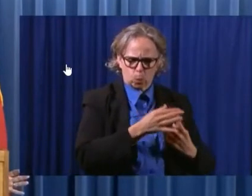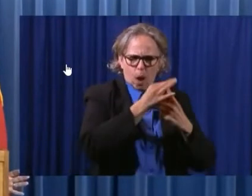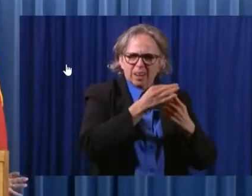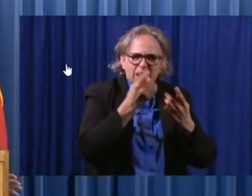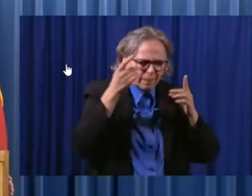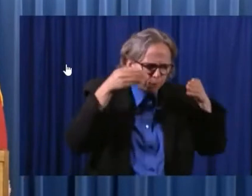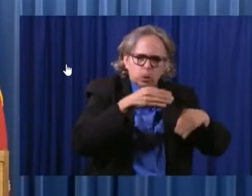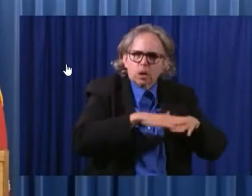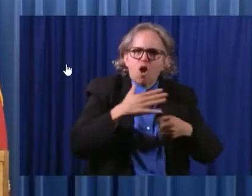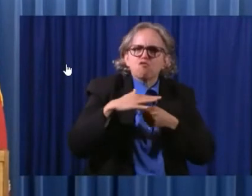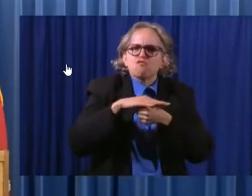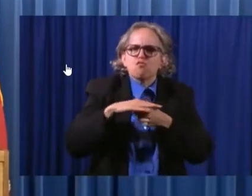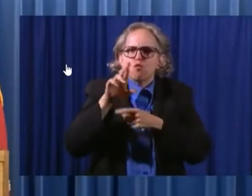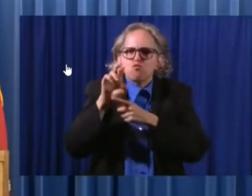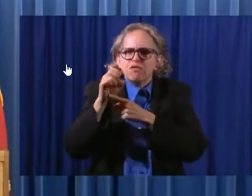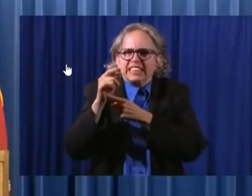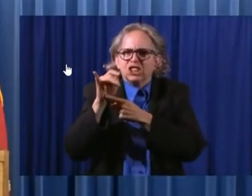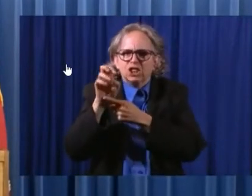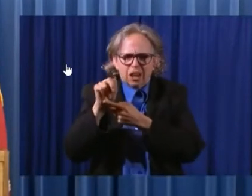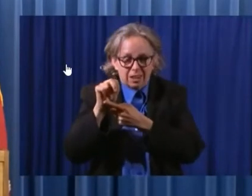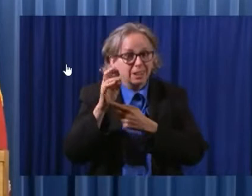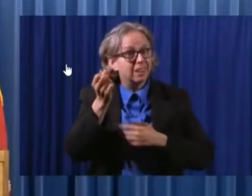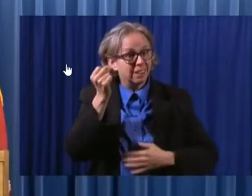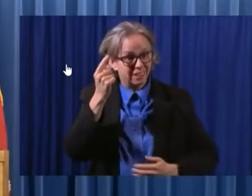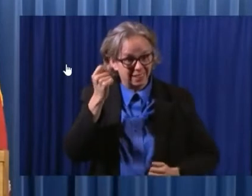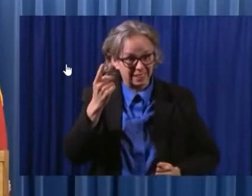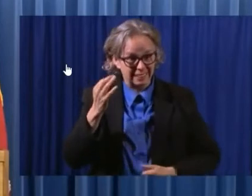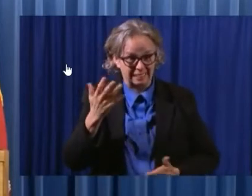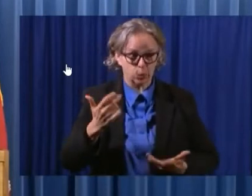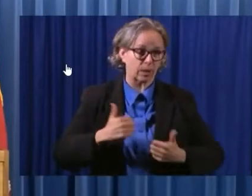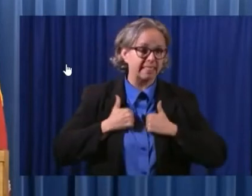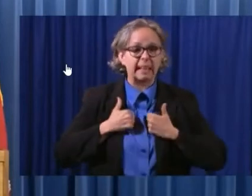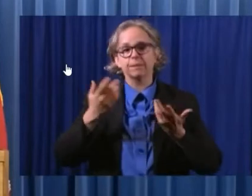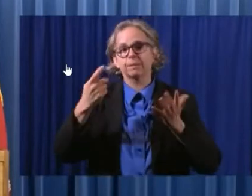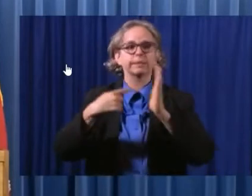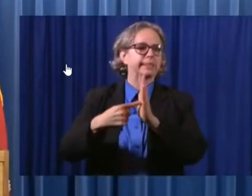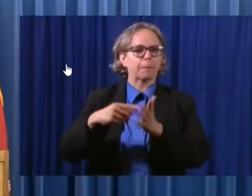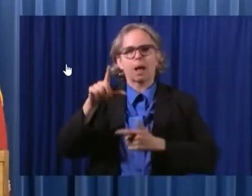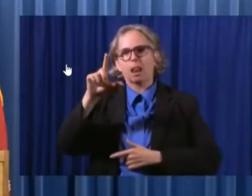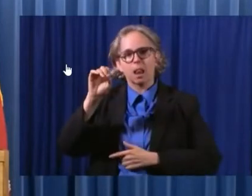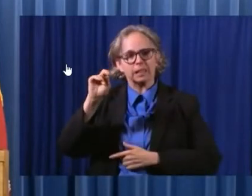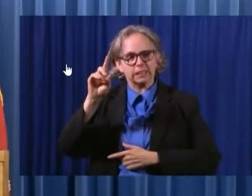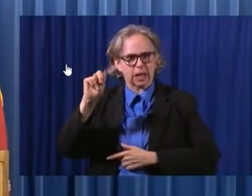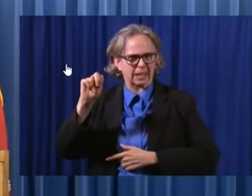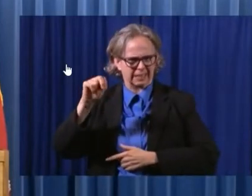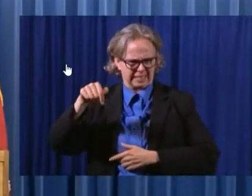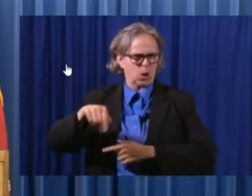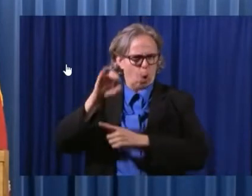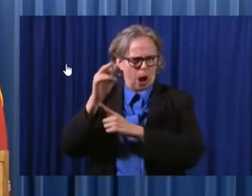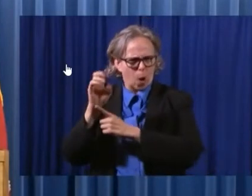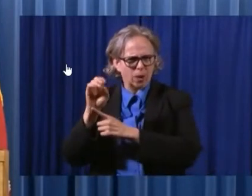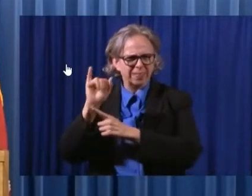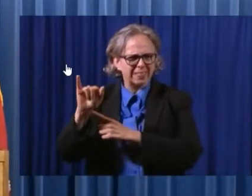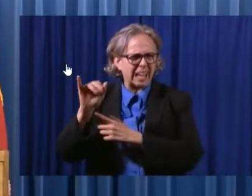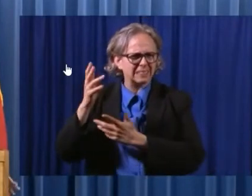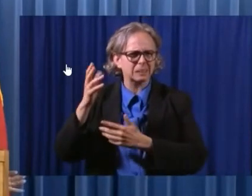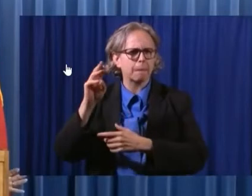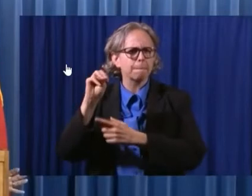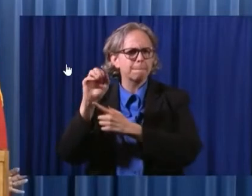in London, Ohio, and Madison County, and you end up in the hospital in Columbus,